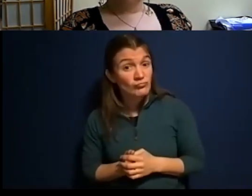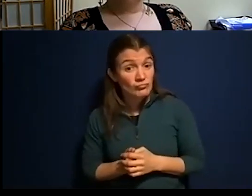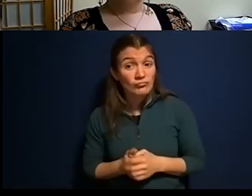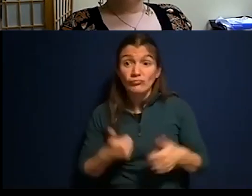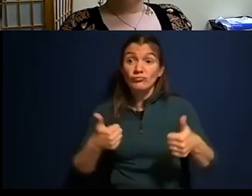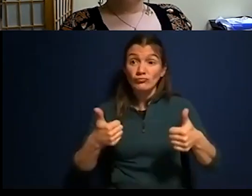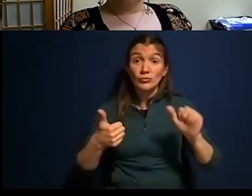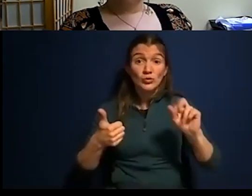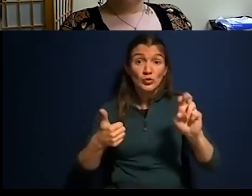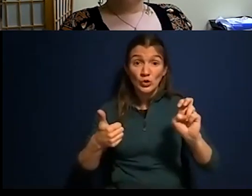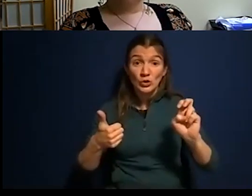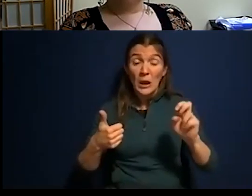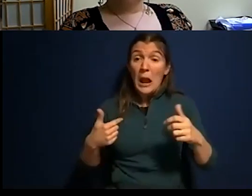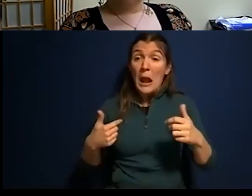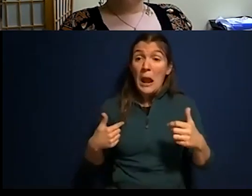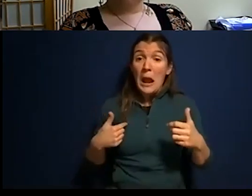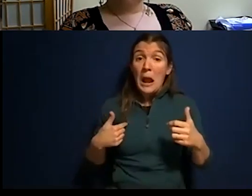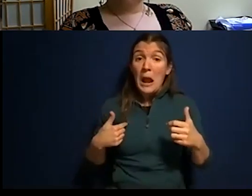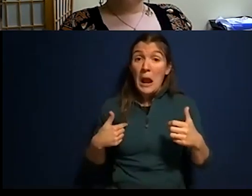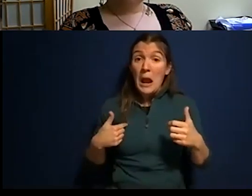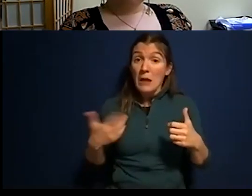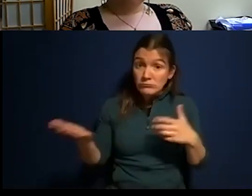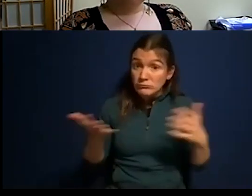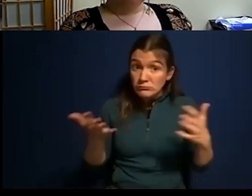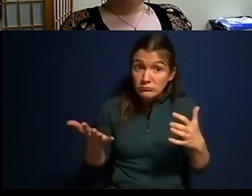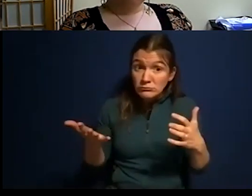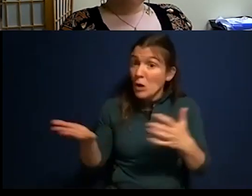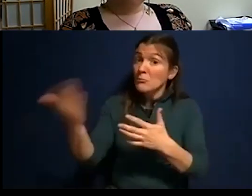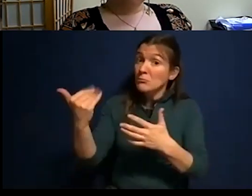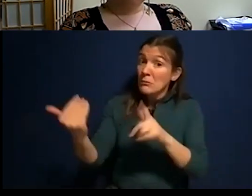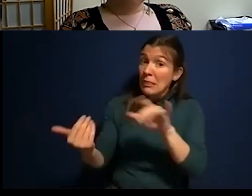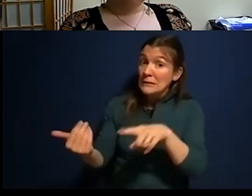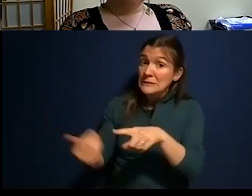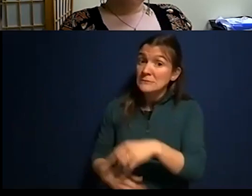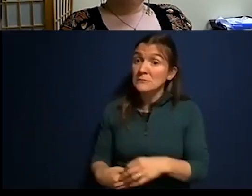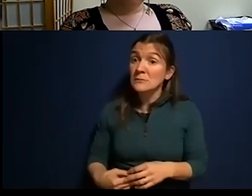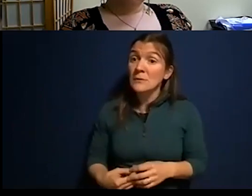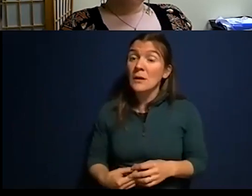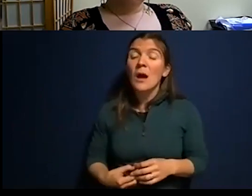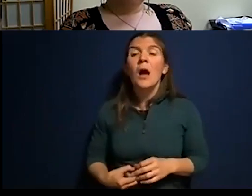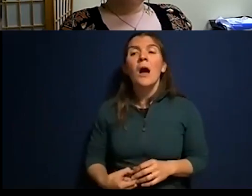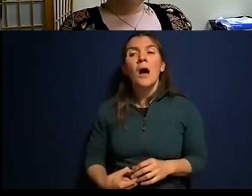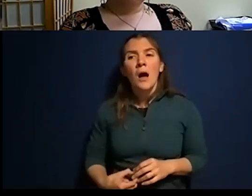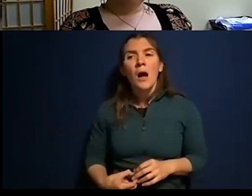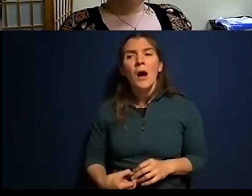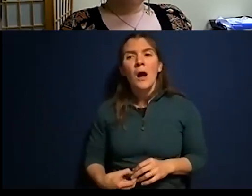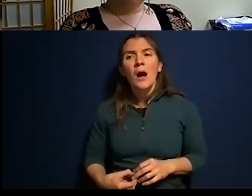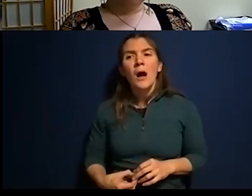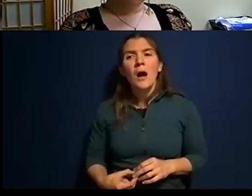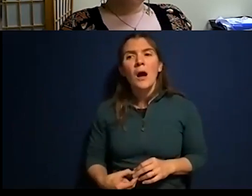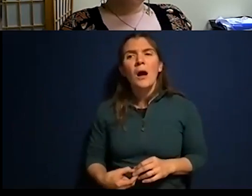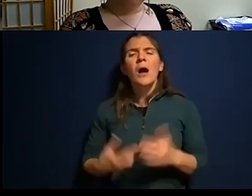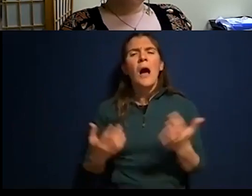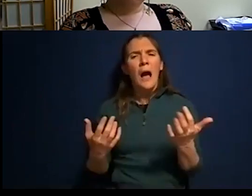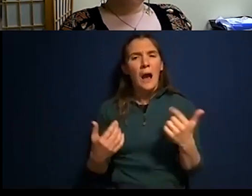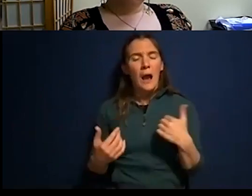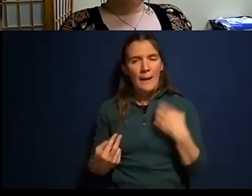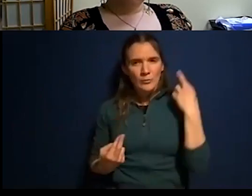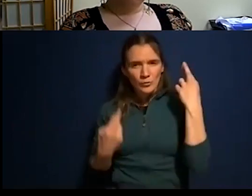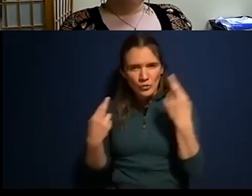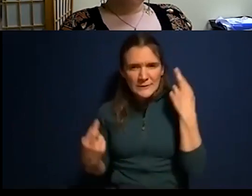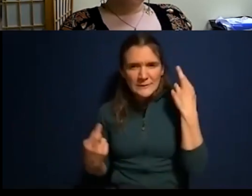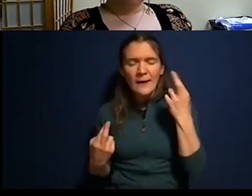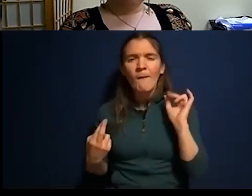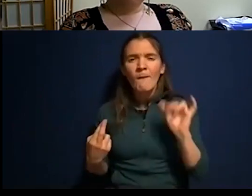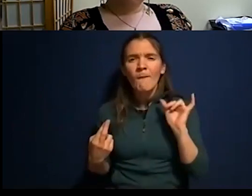Sure. I mean, because I'm sorry, go ahead, Elizabeth. Well, it's just becoming clear to me